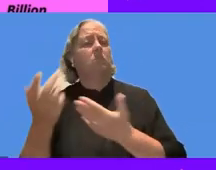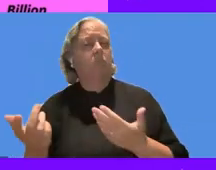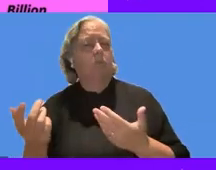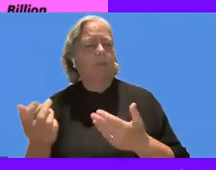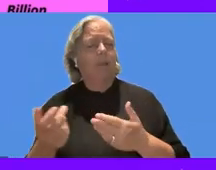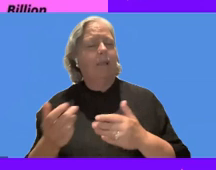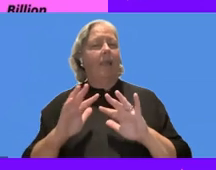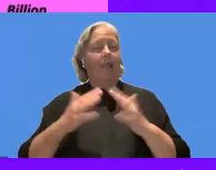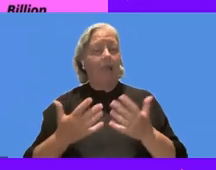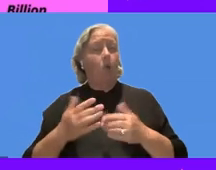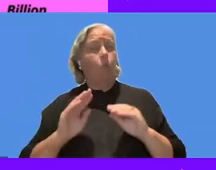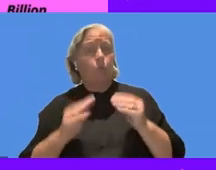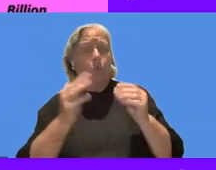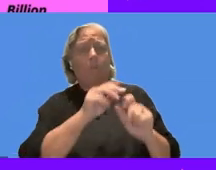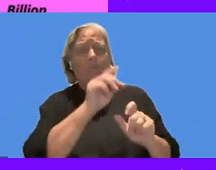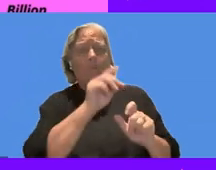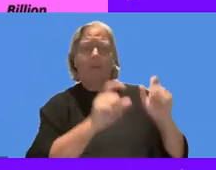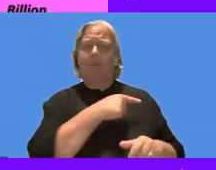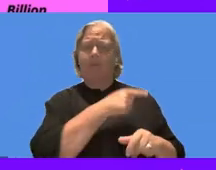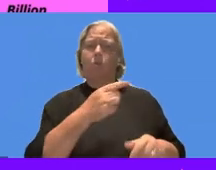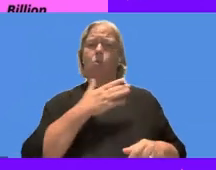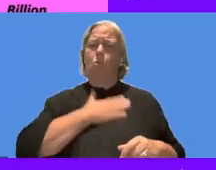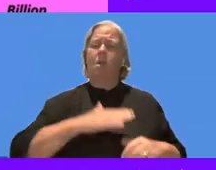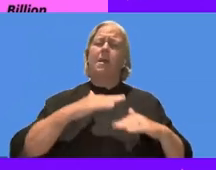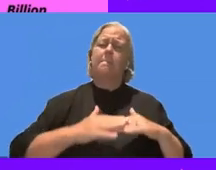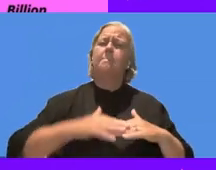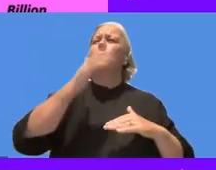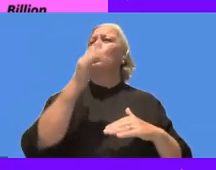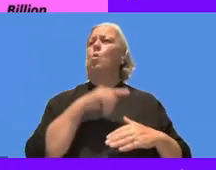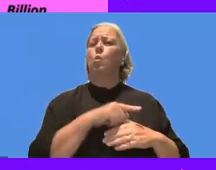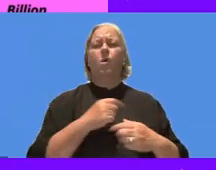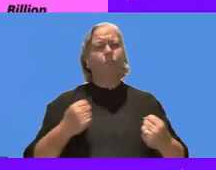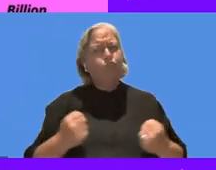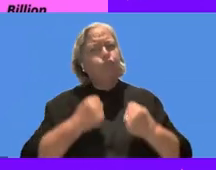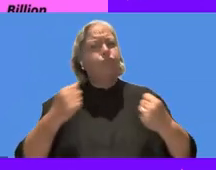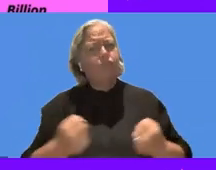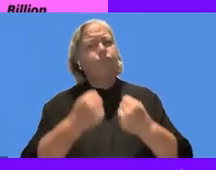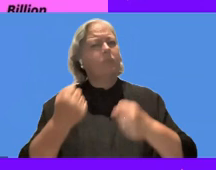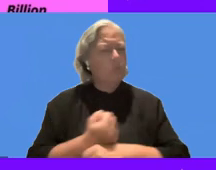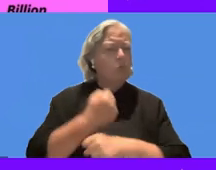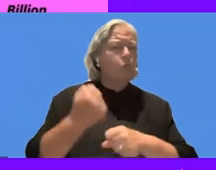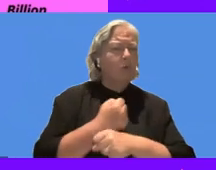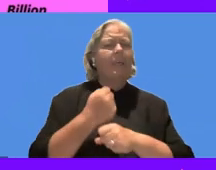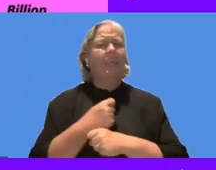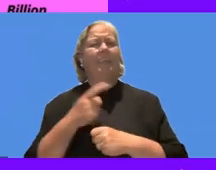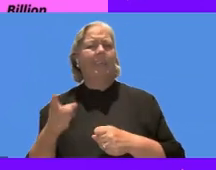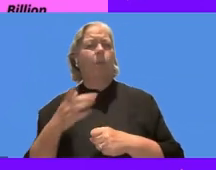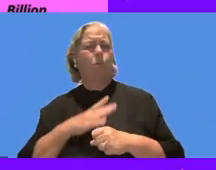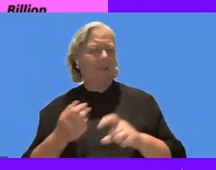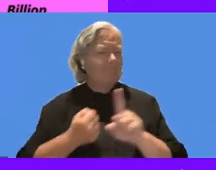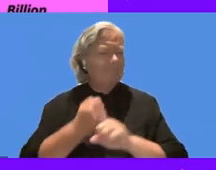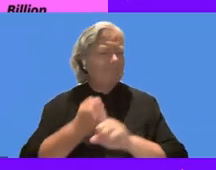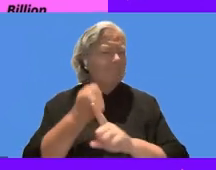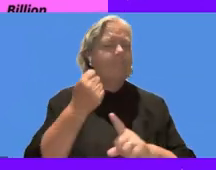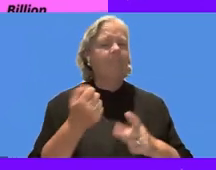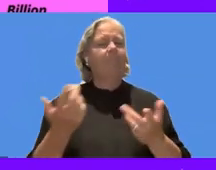young people can become more active participants in research processes to address some of these gaps, and also to surface